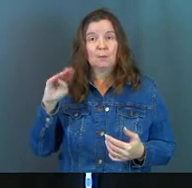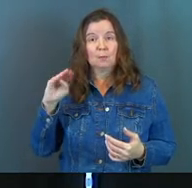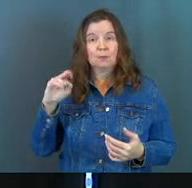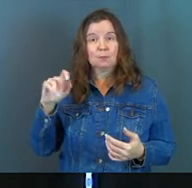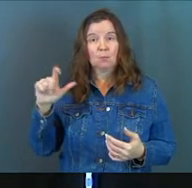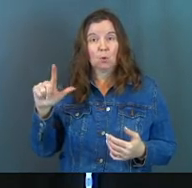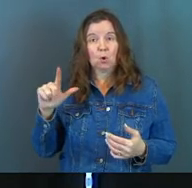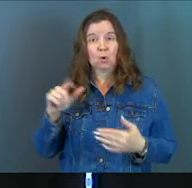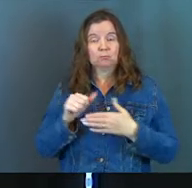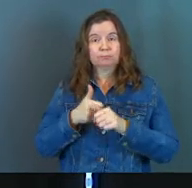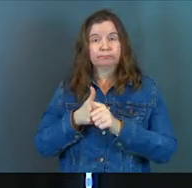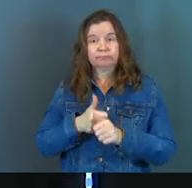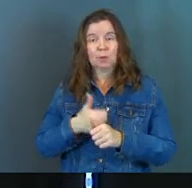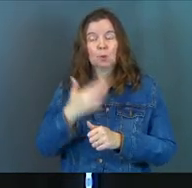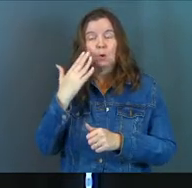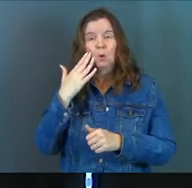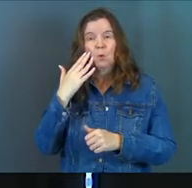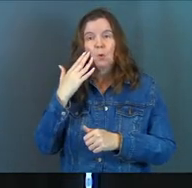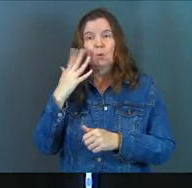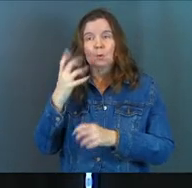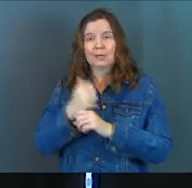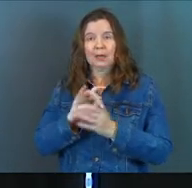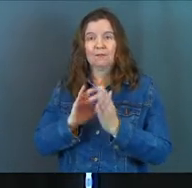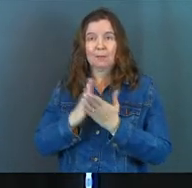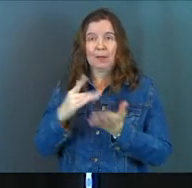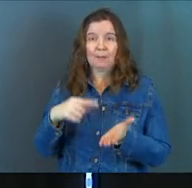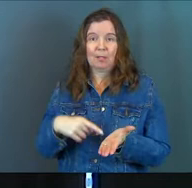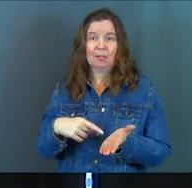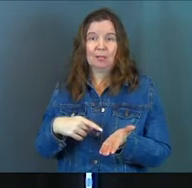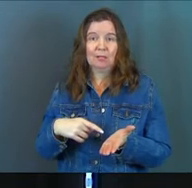compass, and we know that we got it from the Bible.